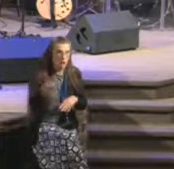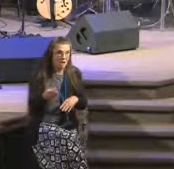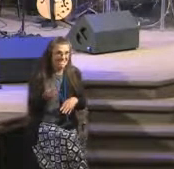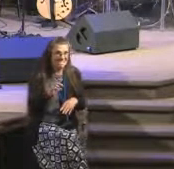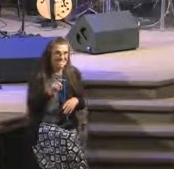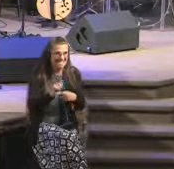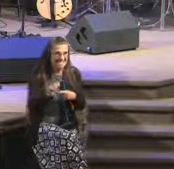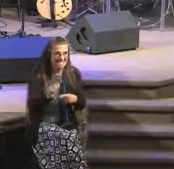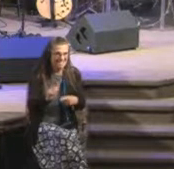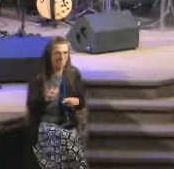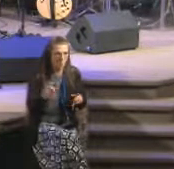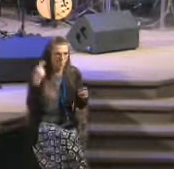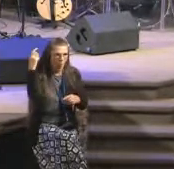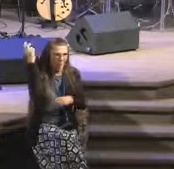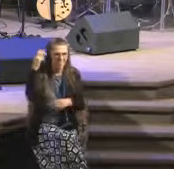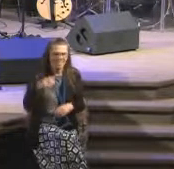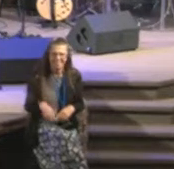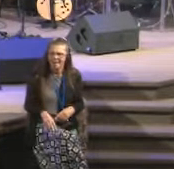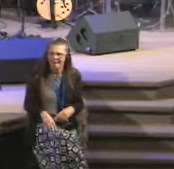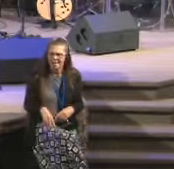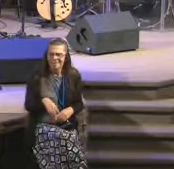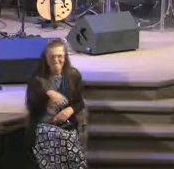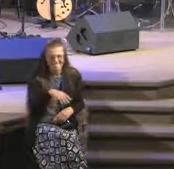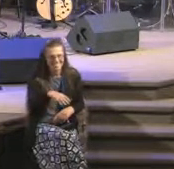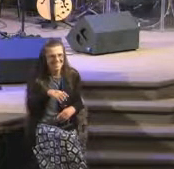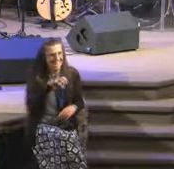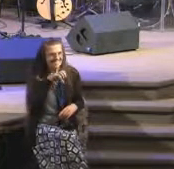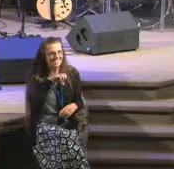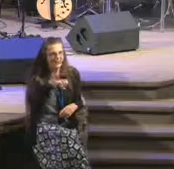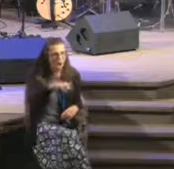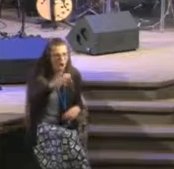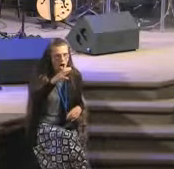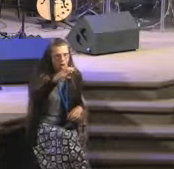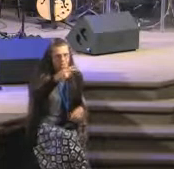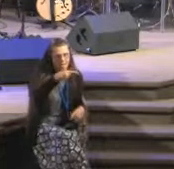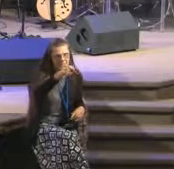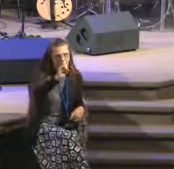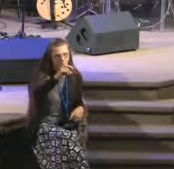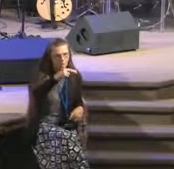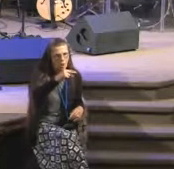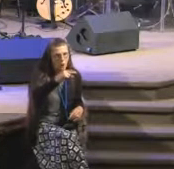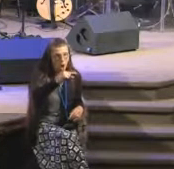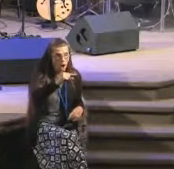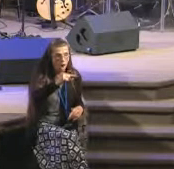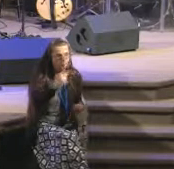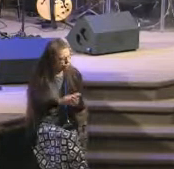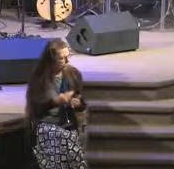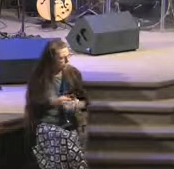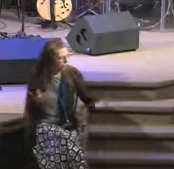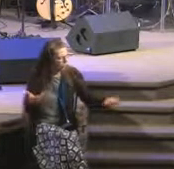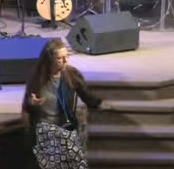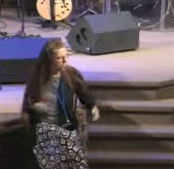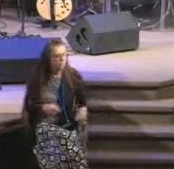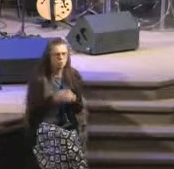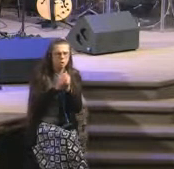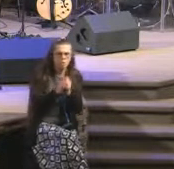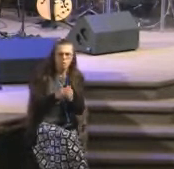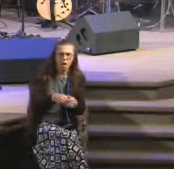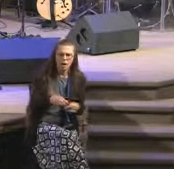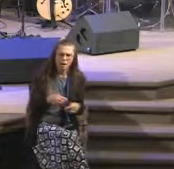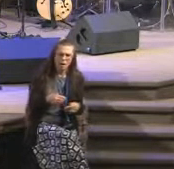The Hogs did good. Come on, somebody. They played Alabama better than anybody else. We're just going to pray